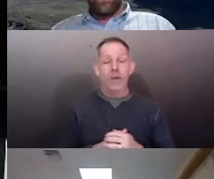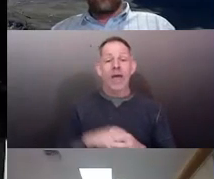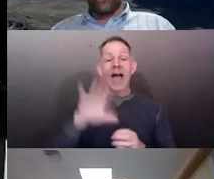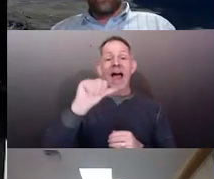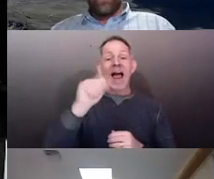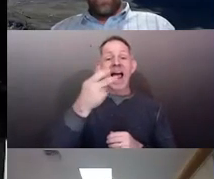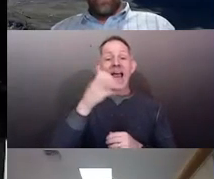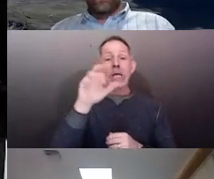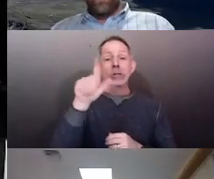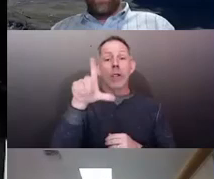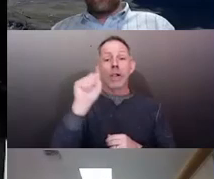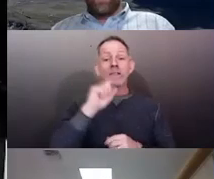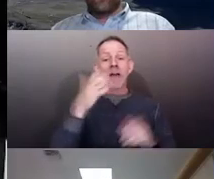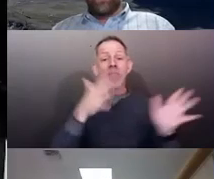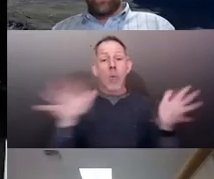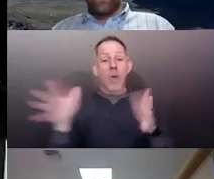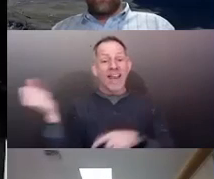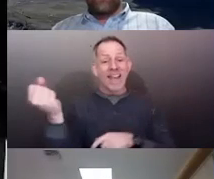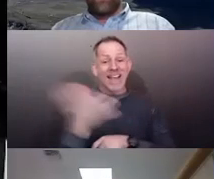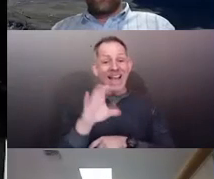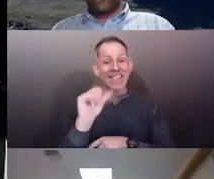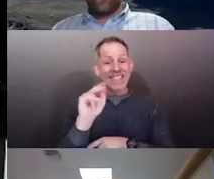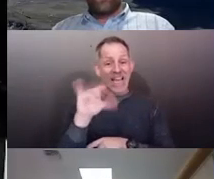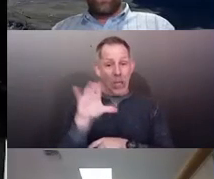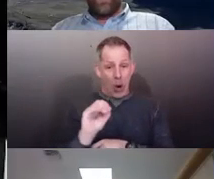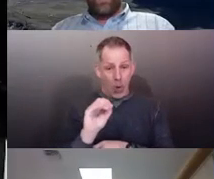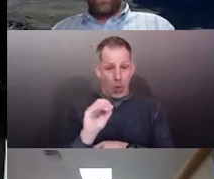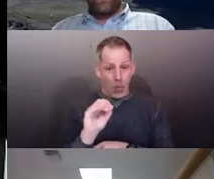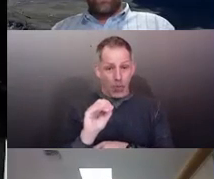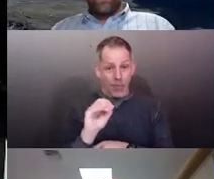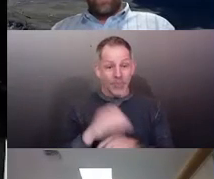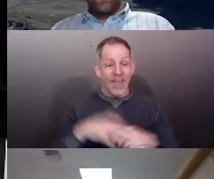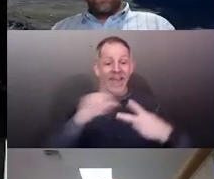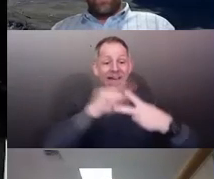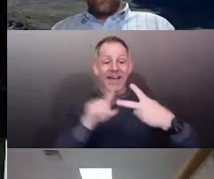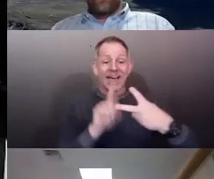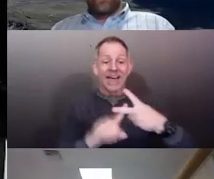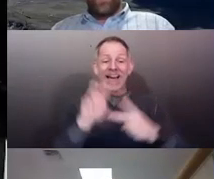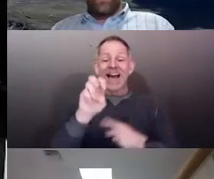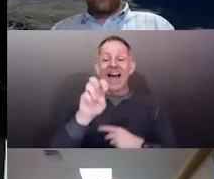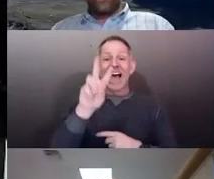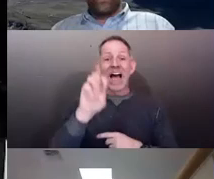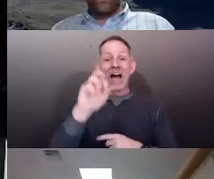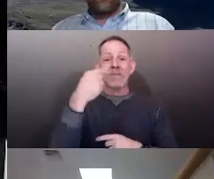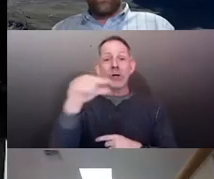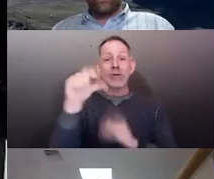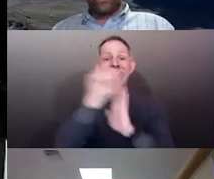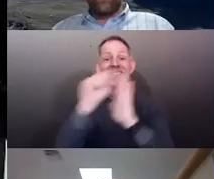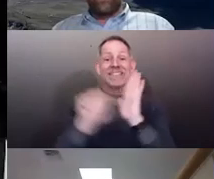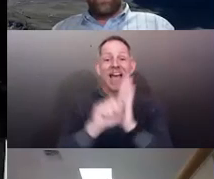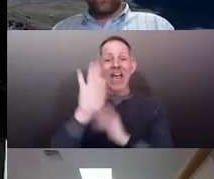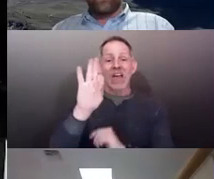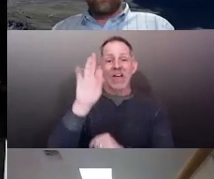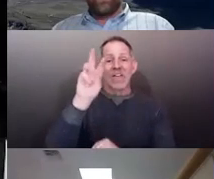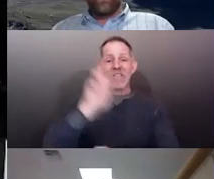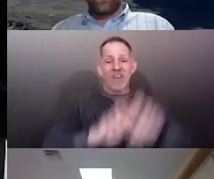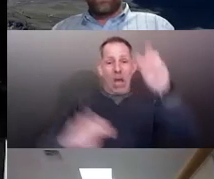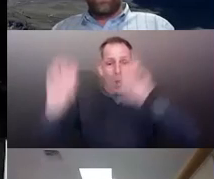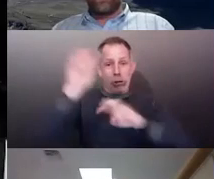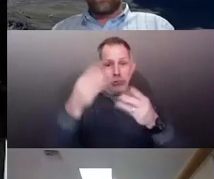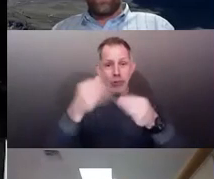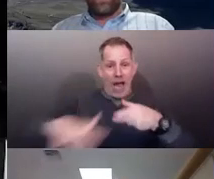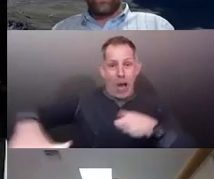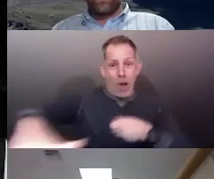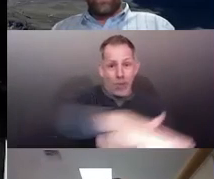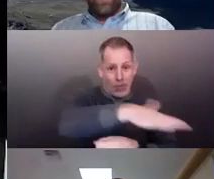Fairgrounds. We shrank the size a little bit from 96 down to 80. And to date, we're just shy of 200 folks who we've been able to safely quarantine